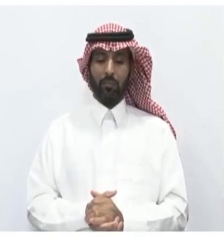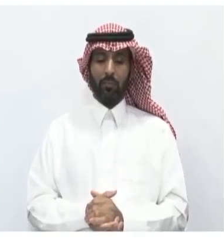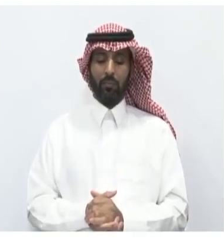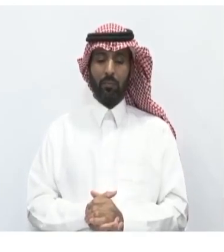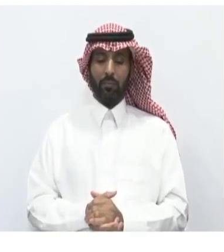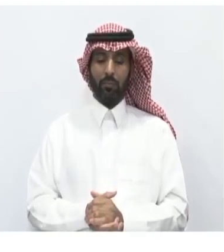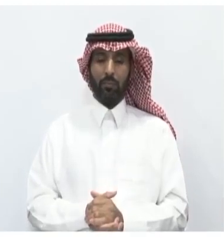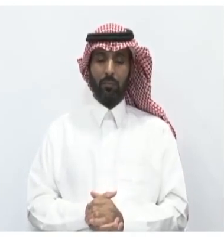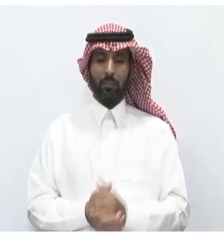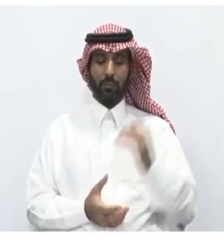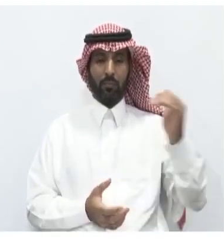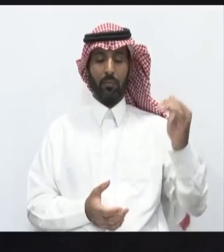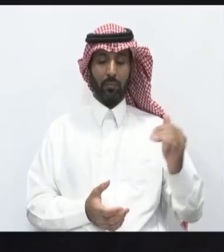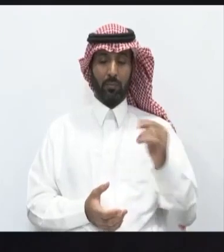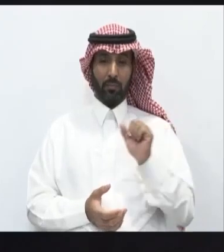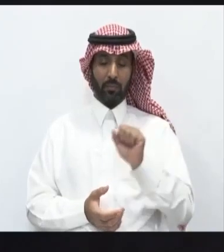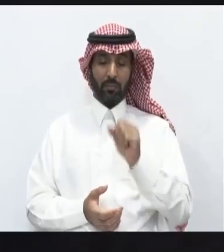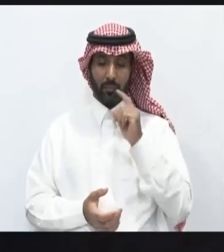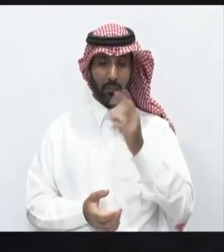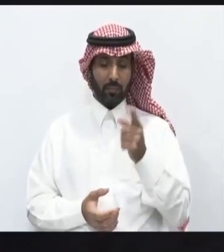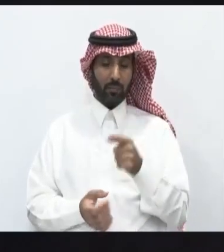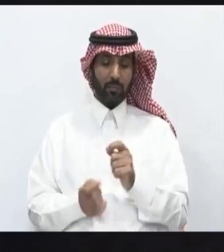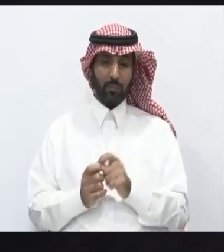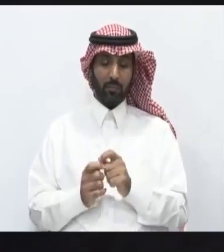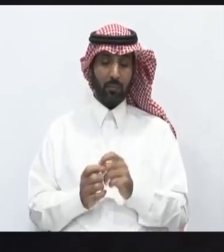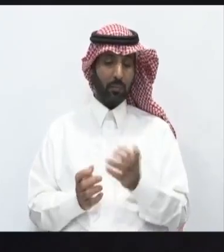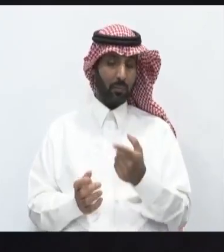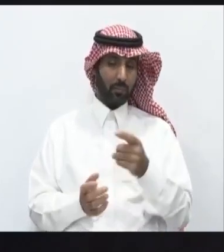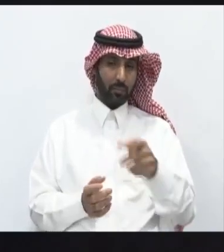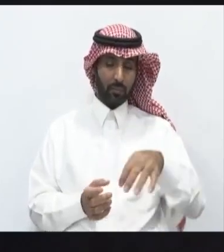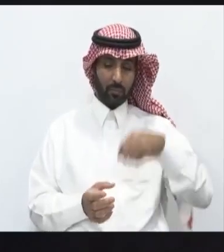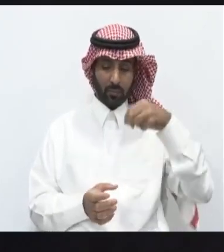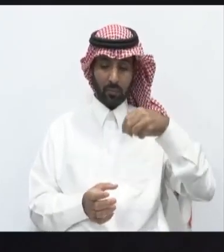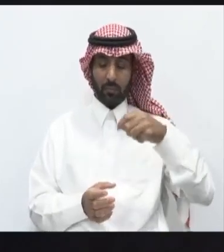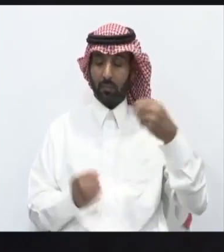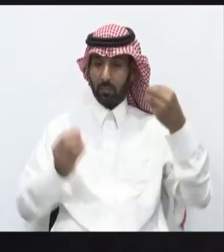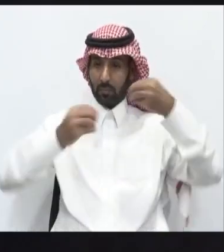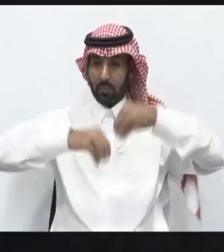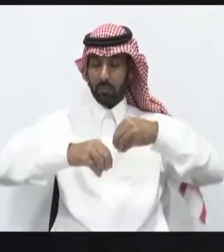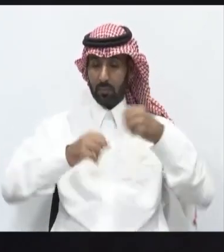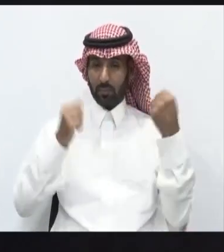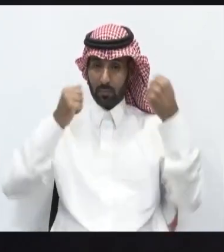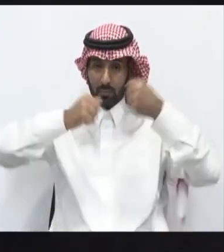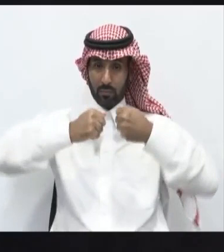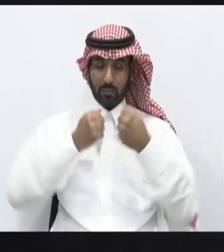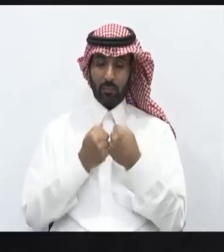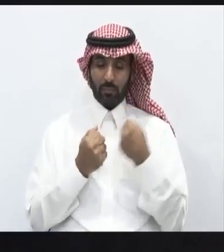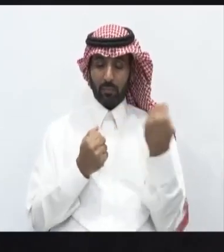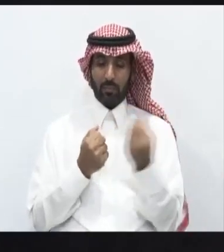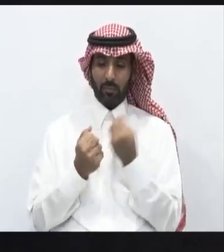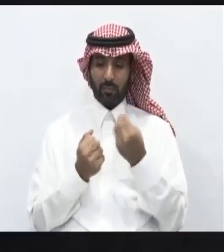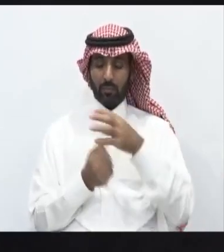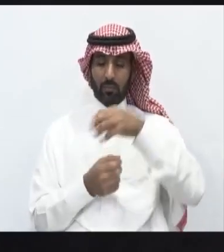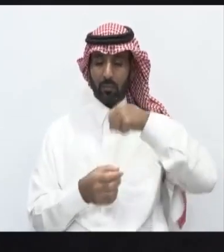So these were his recommendation for what to take and what not to take with